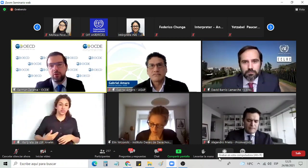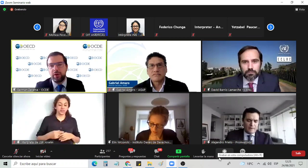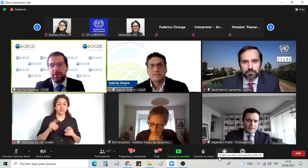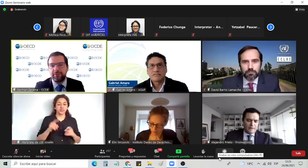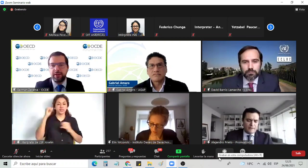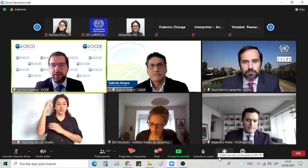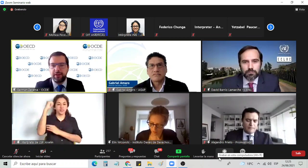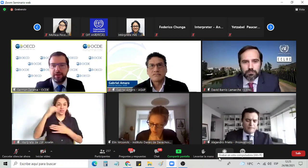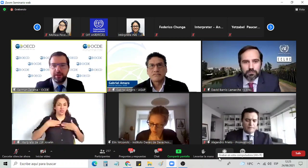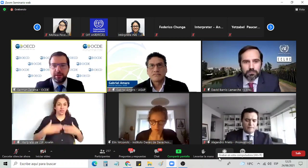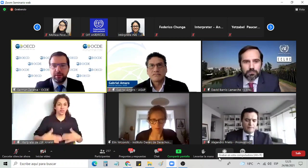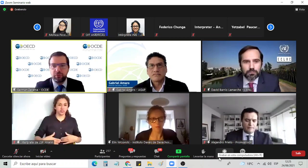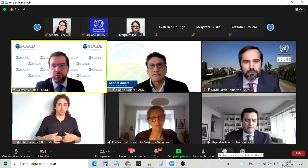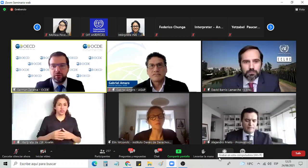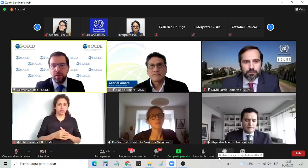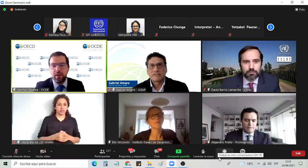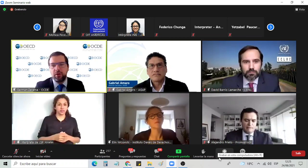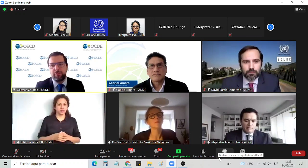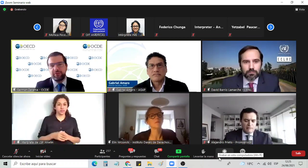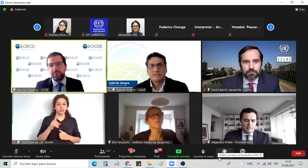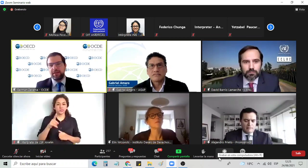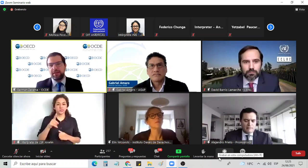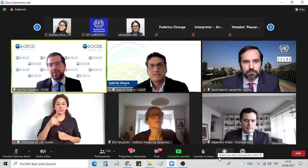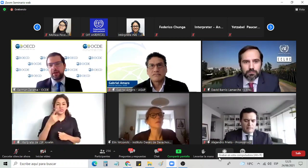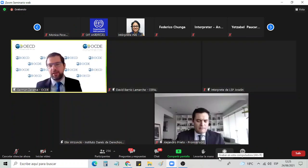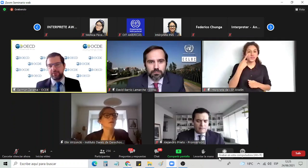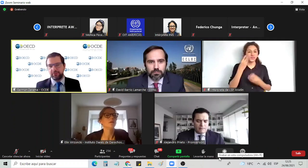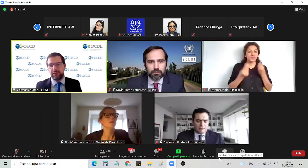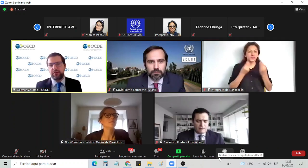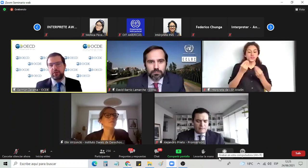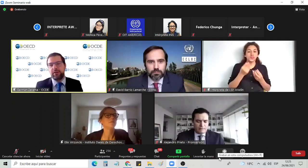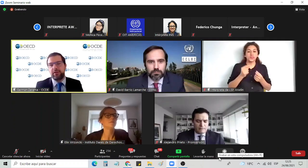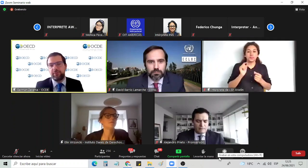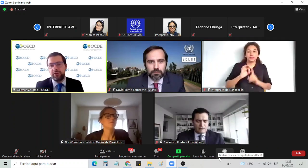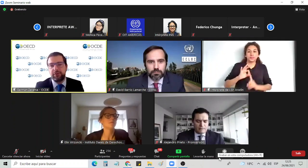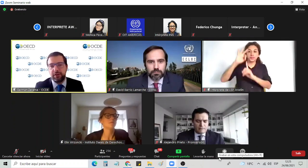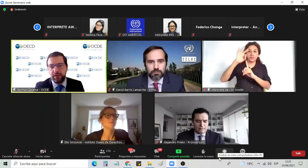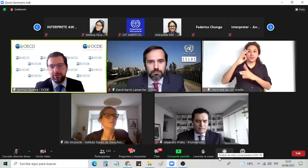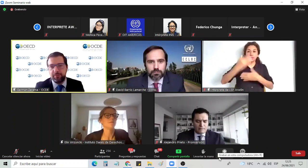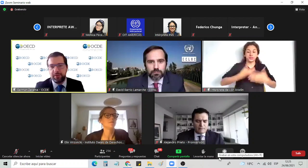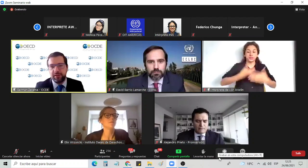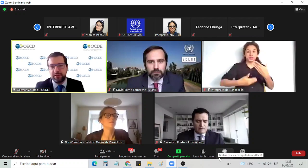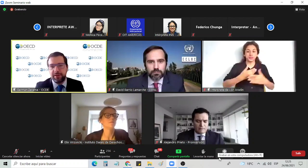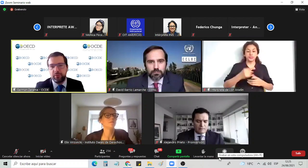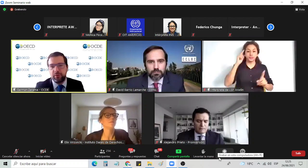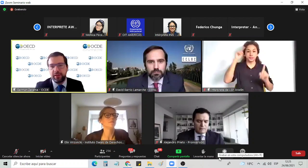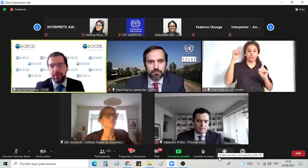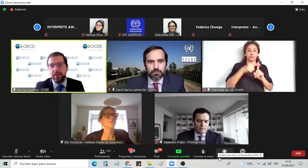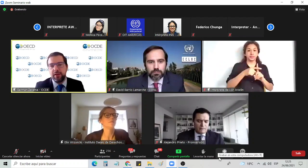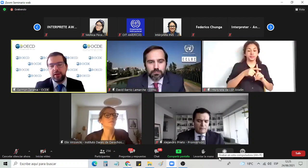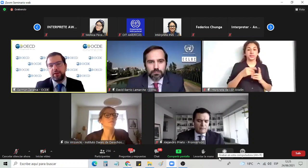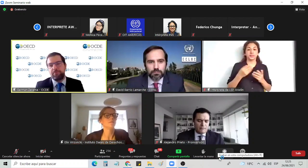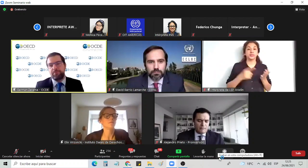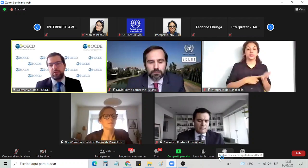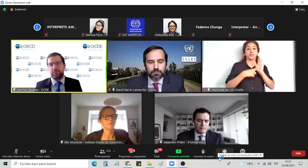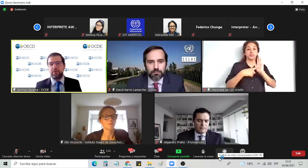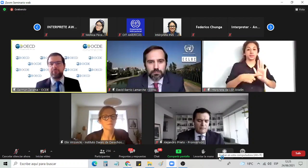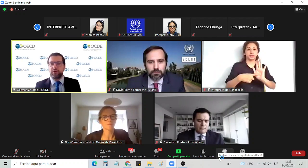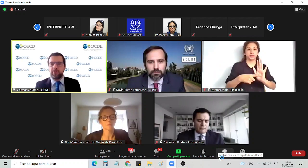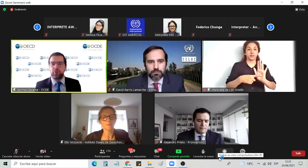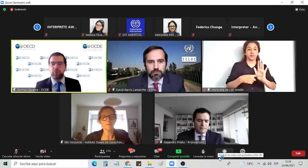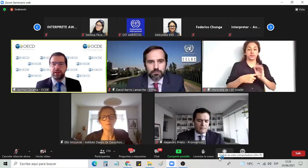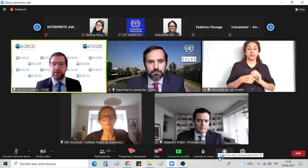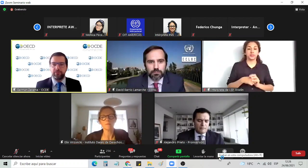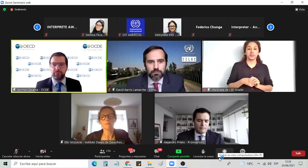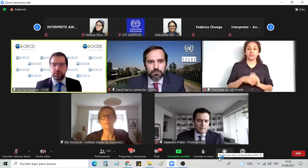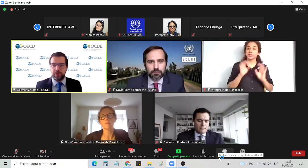strategies and human rights uh what would you say are the main challenges and the main successes that